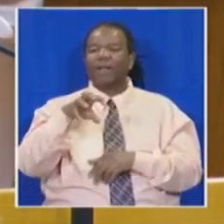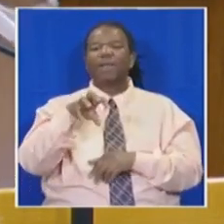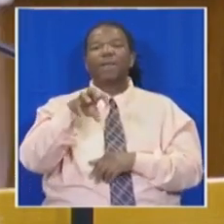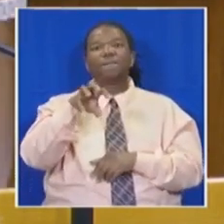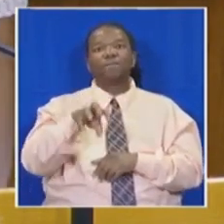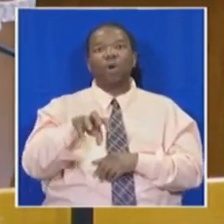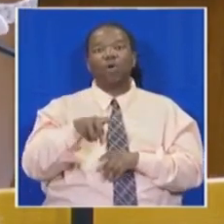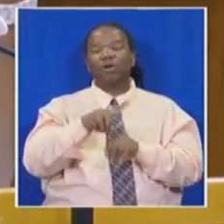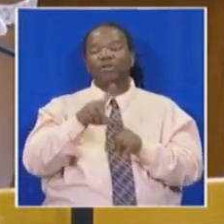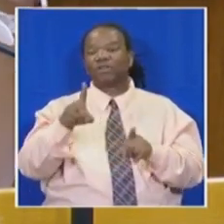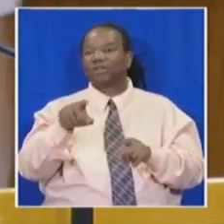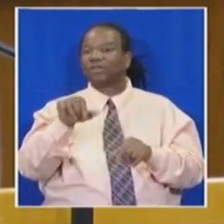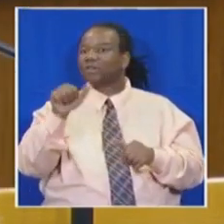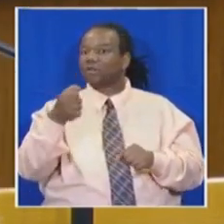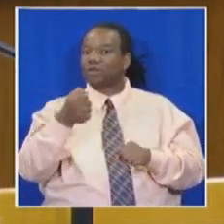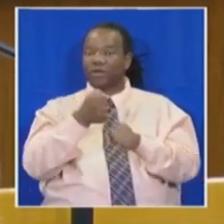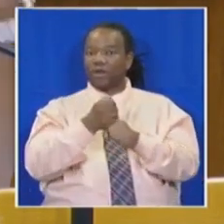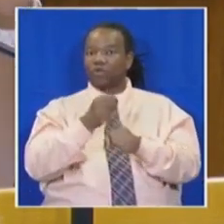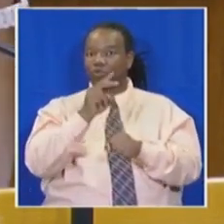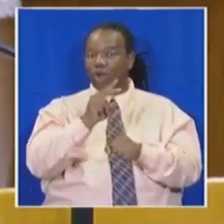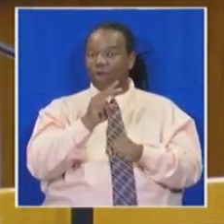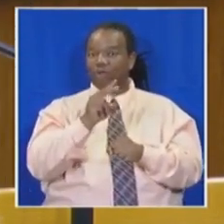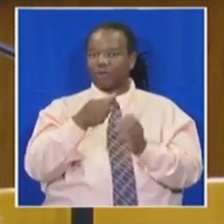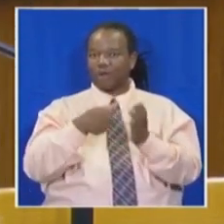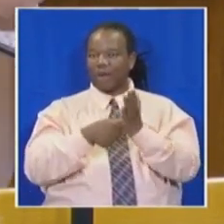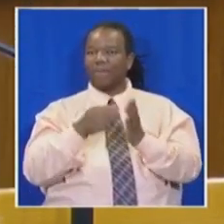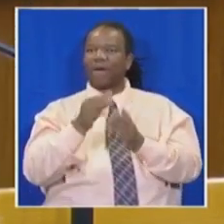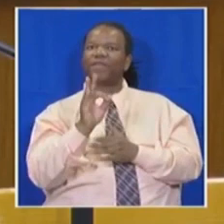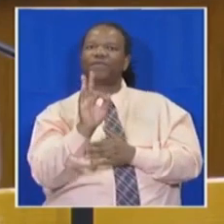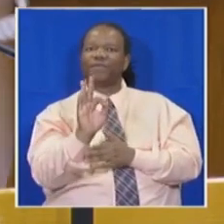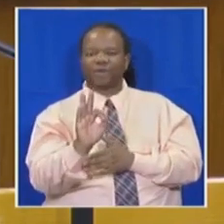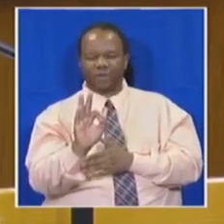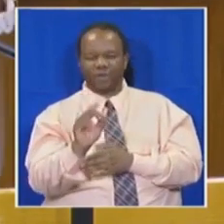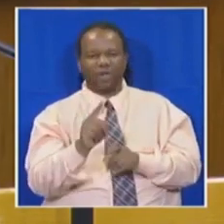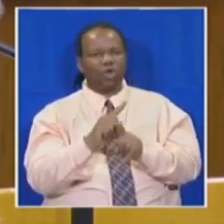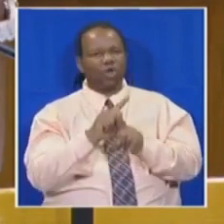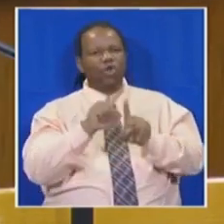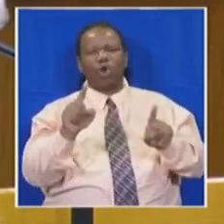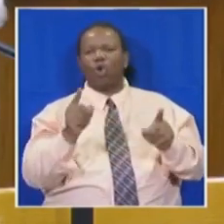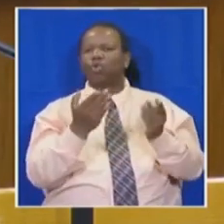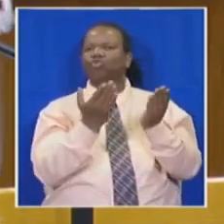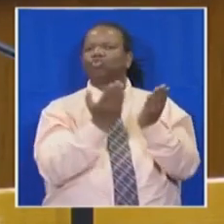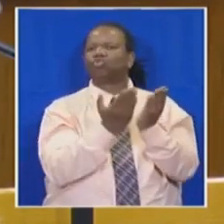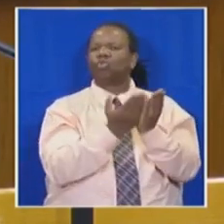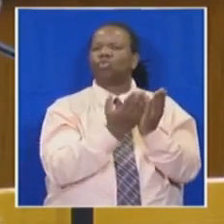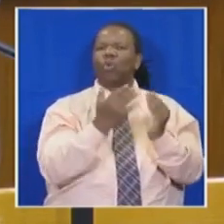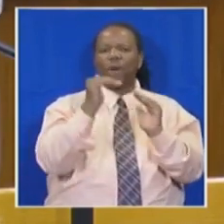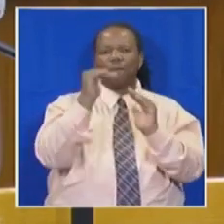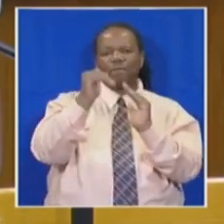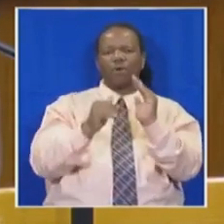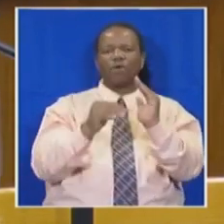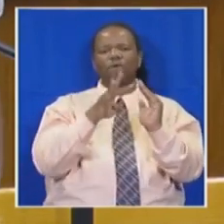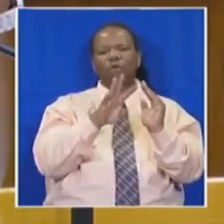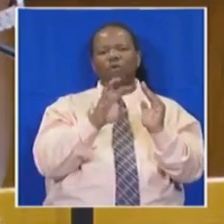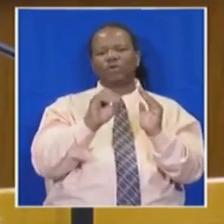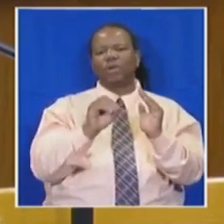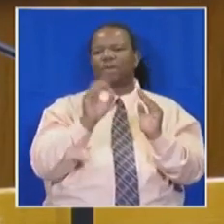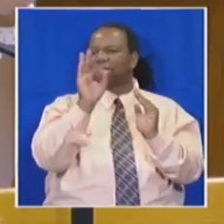3 for matric pass rate, and no school have had a below 40% pass rate for 5